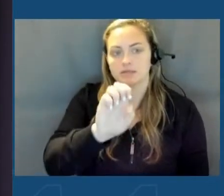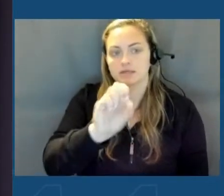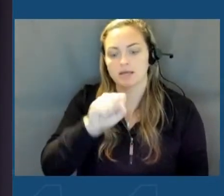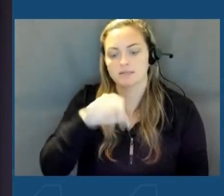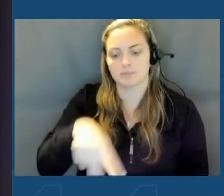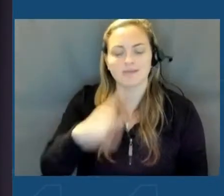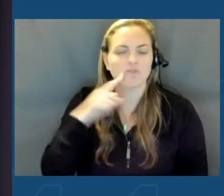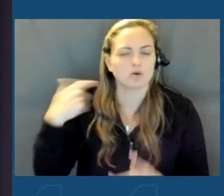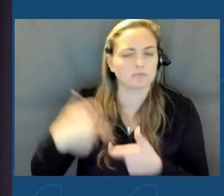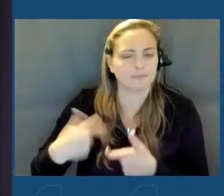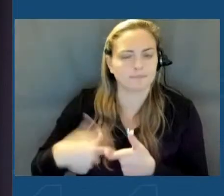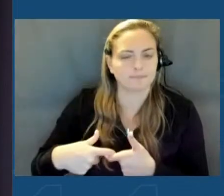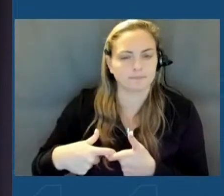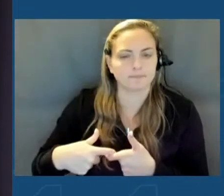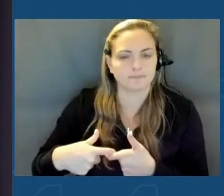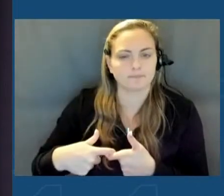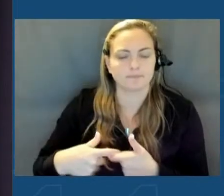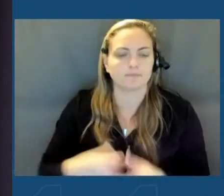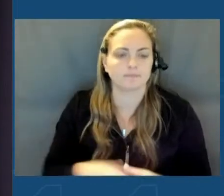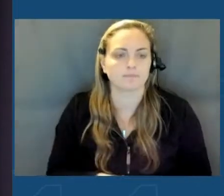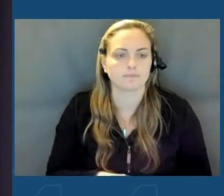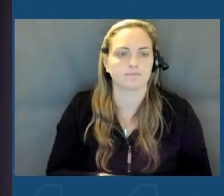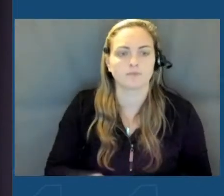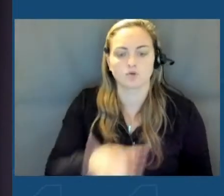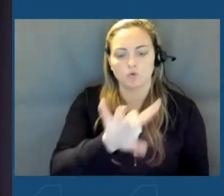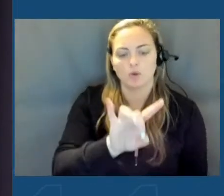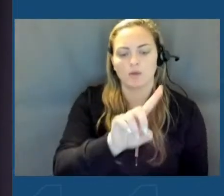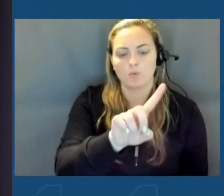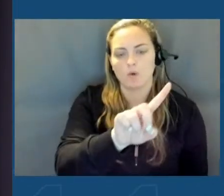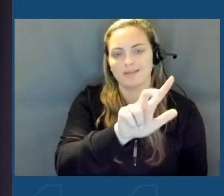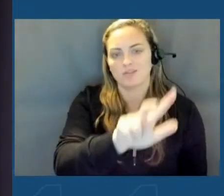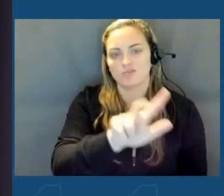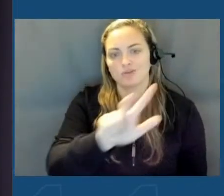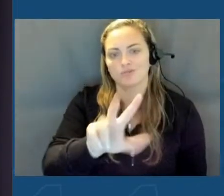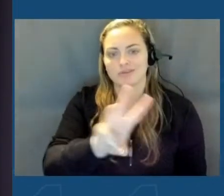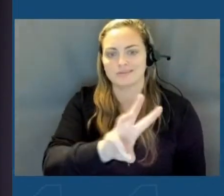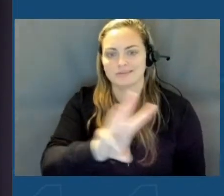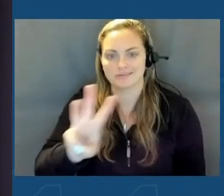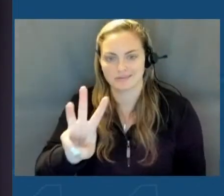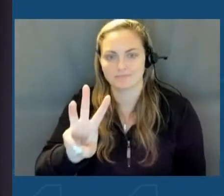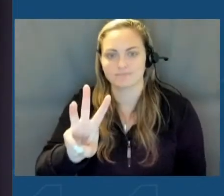language text to 813366.